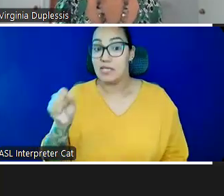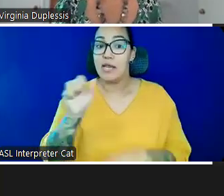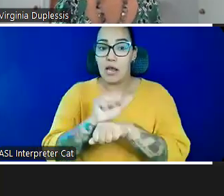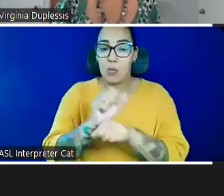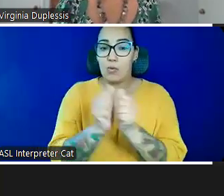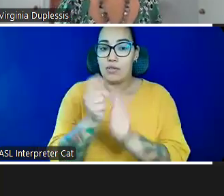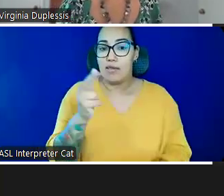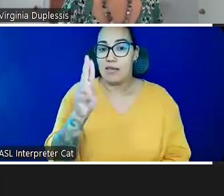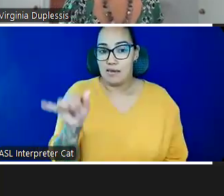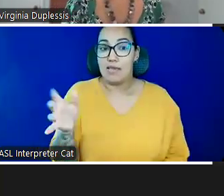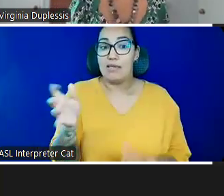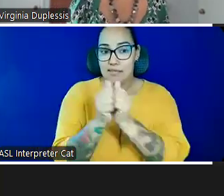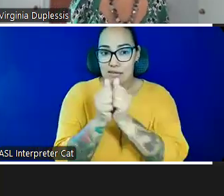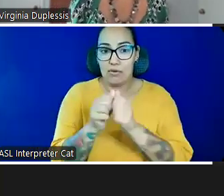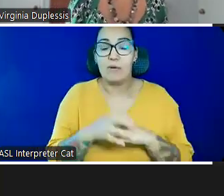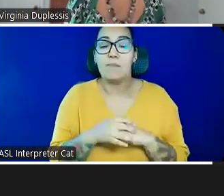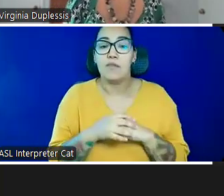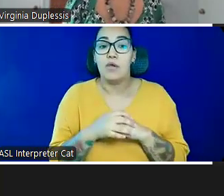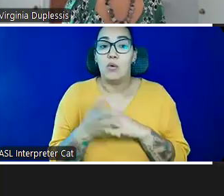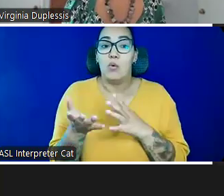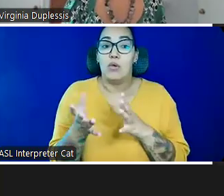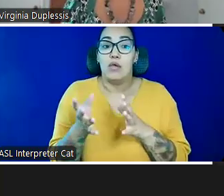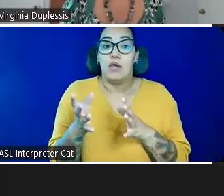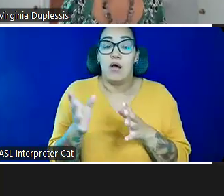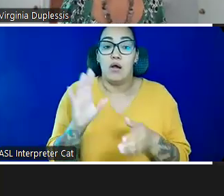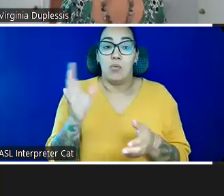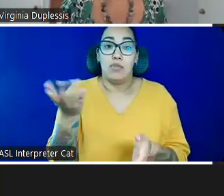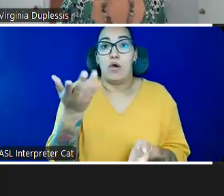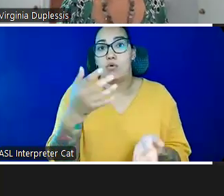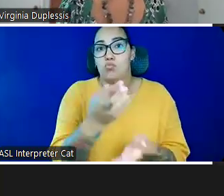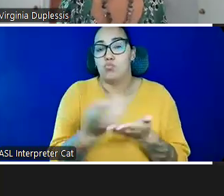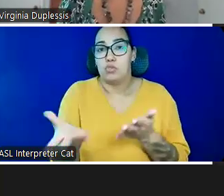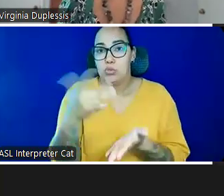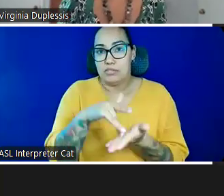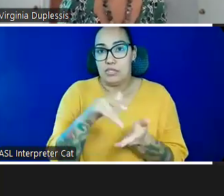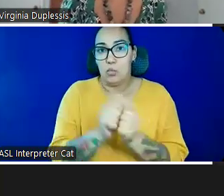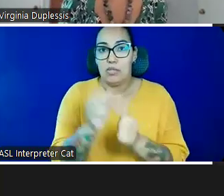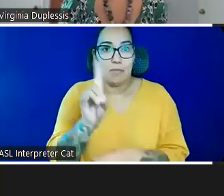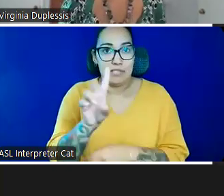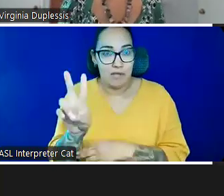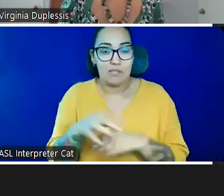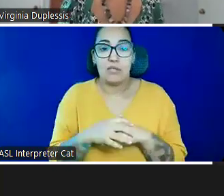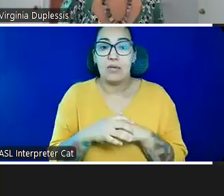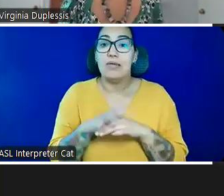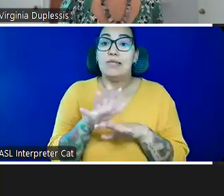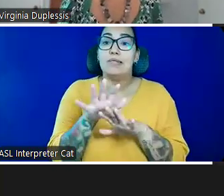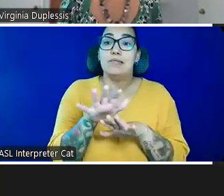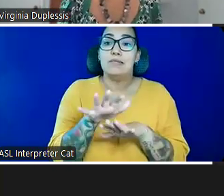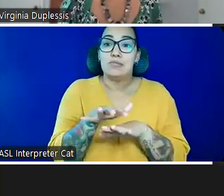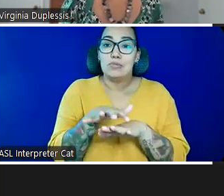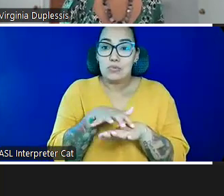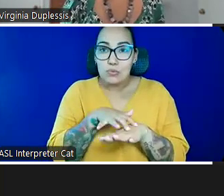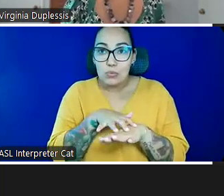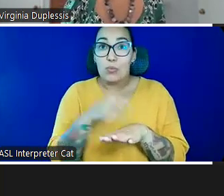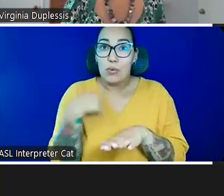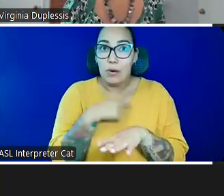Violence. I serve as the director of the National Health Resource Center on Domestic Violence. We're so thrilled to act as your